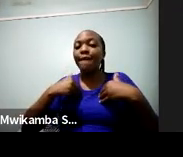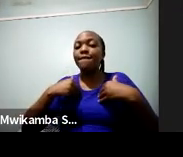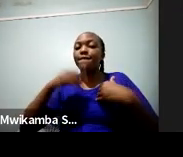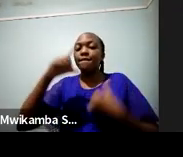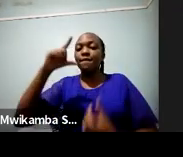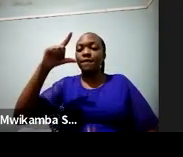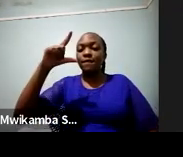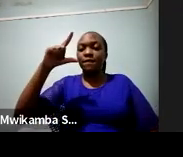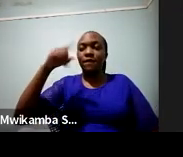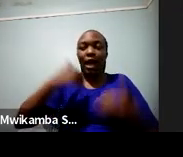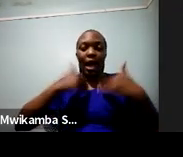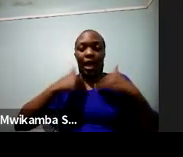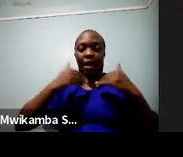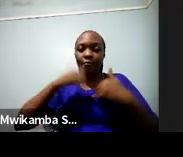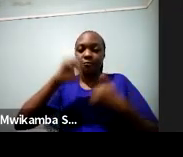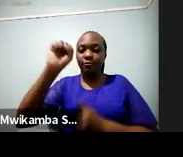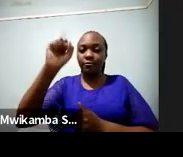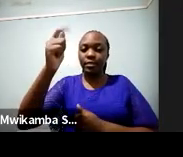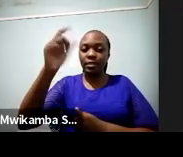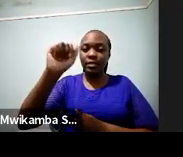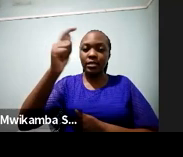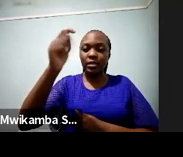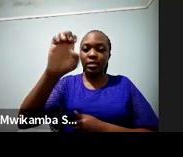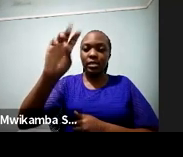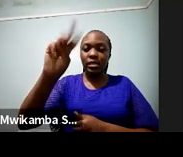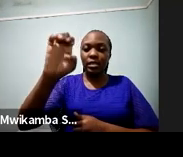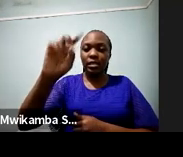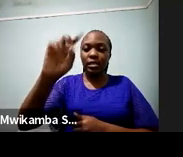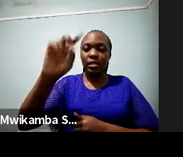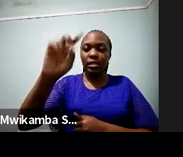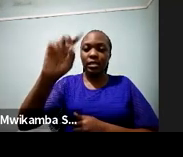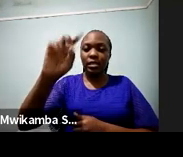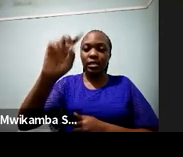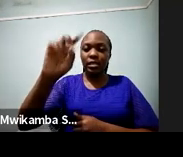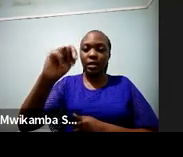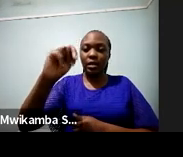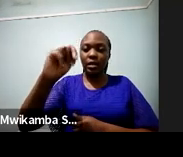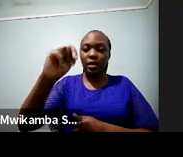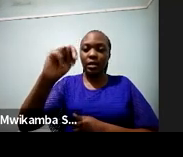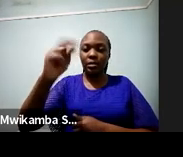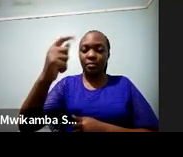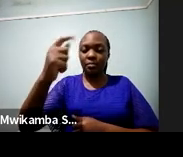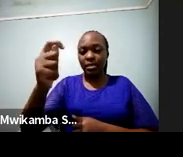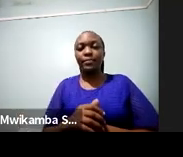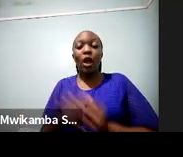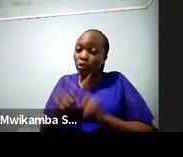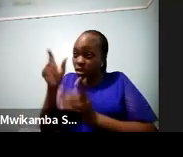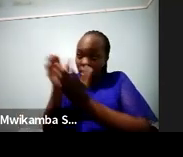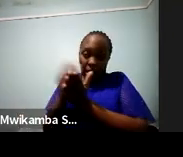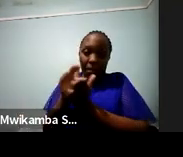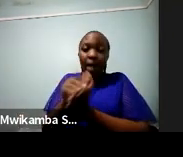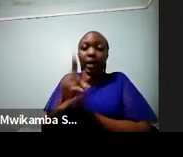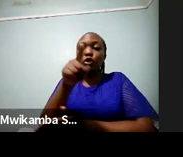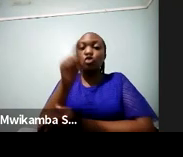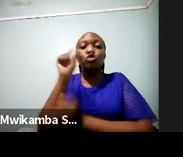If you're using a credit card, then you can also get a credit card statement and you'll be able to trace where your money has gone. The idea is you